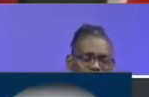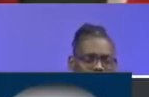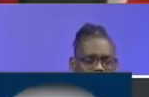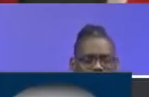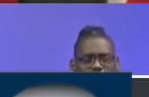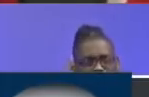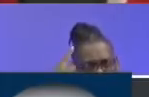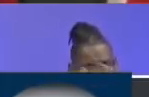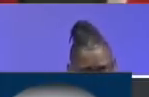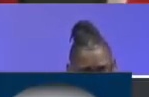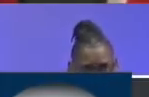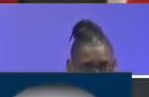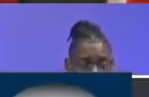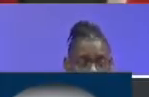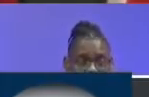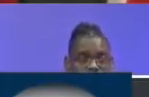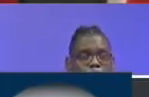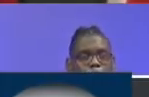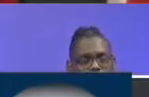And I know it is mainly the